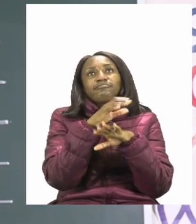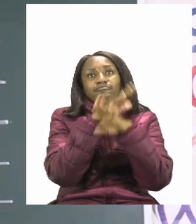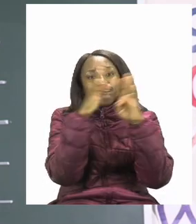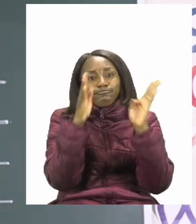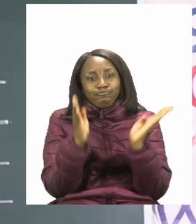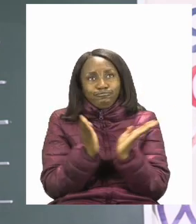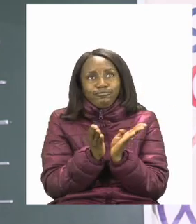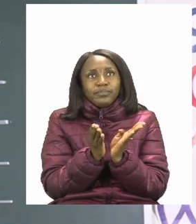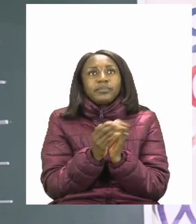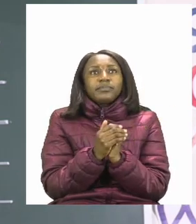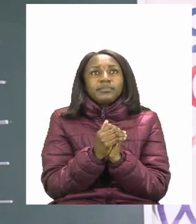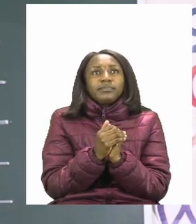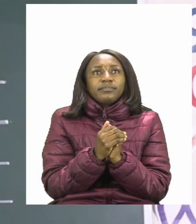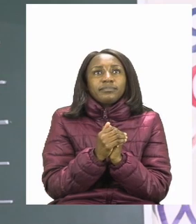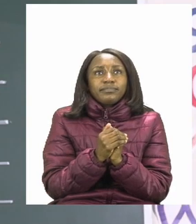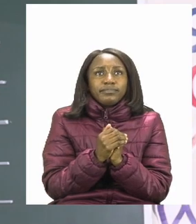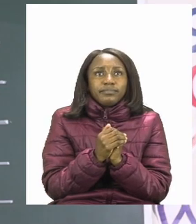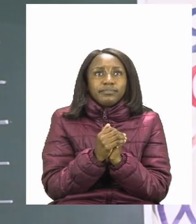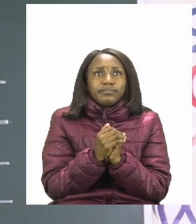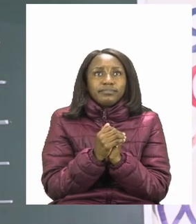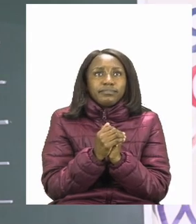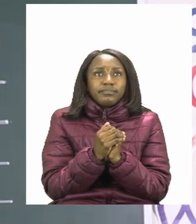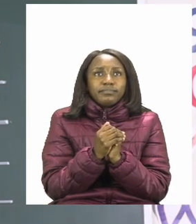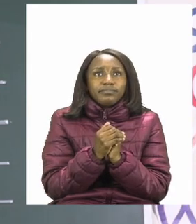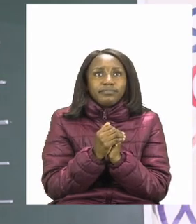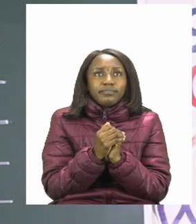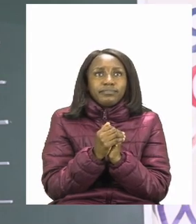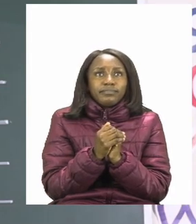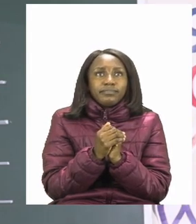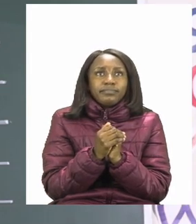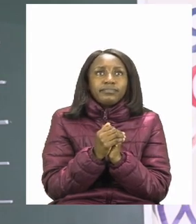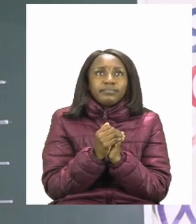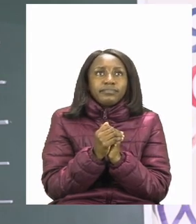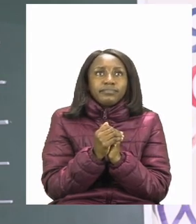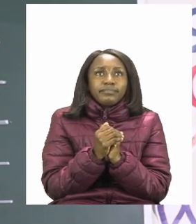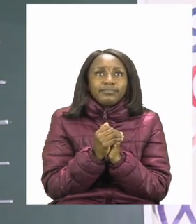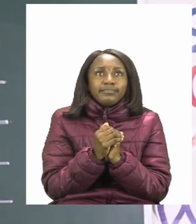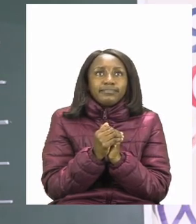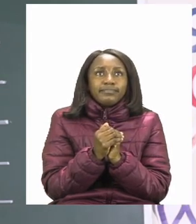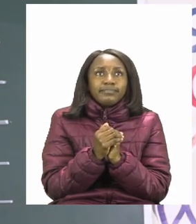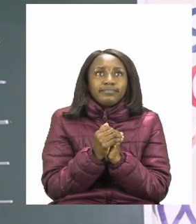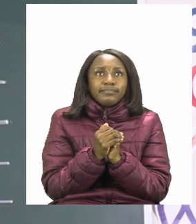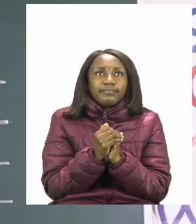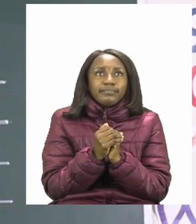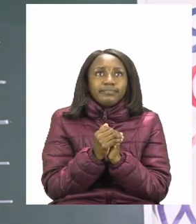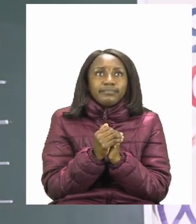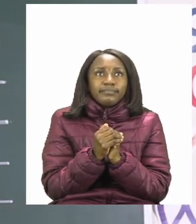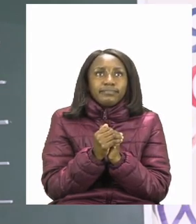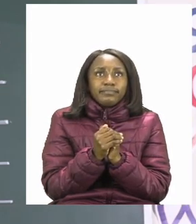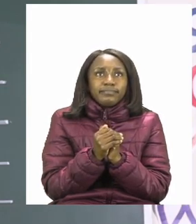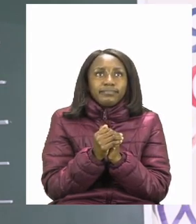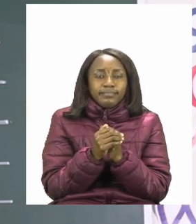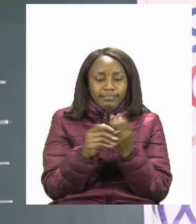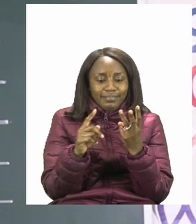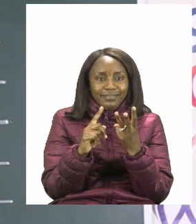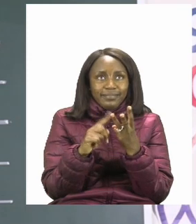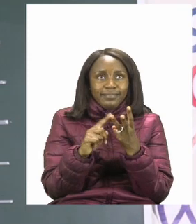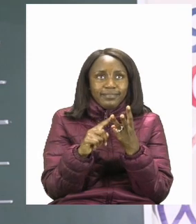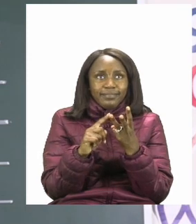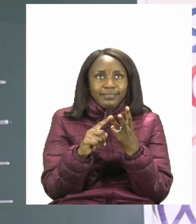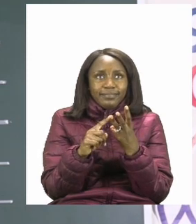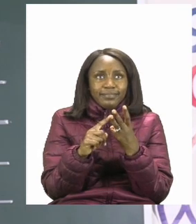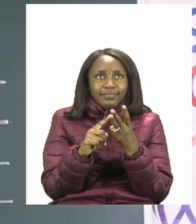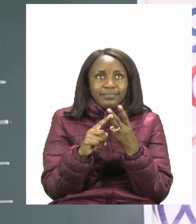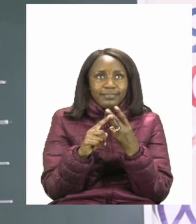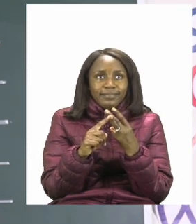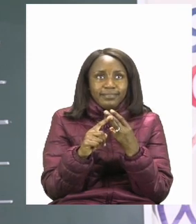Some people say vase, other people say vase. It's still the same thing. I'm going to use vase. Then the next one